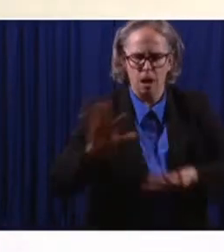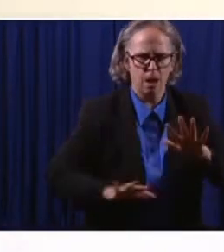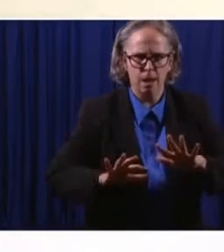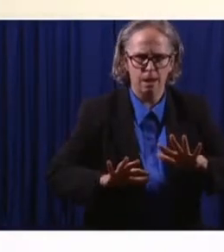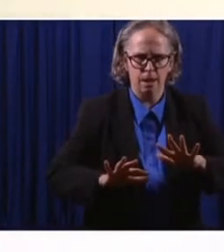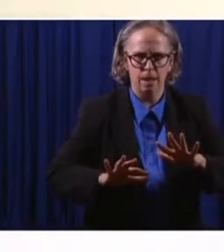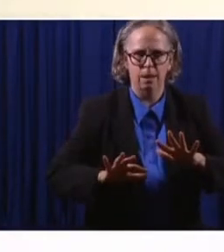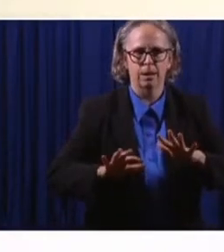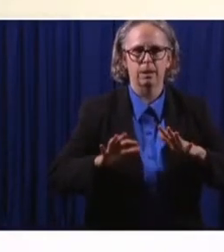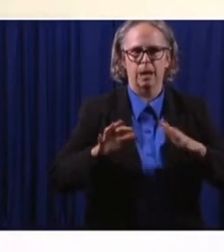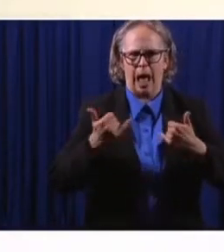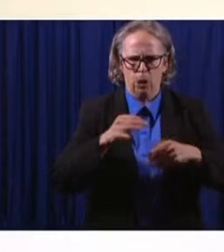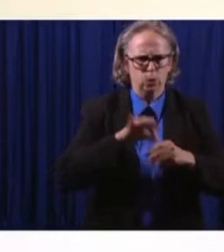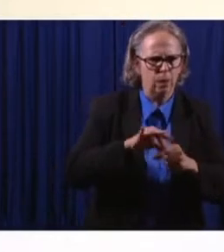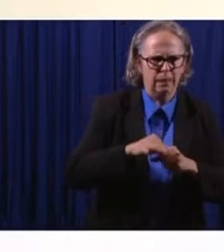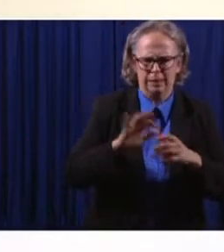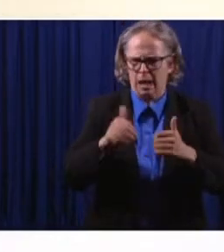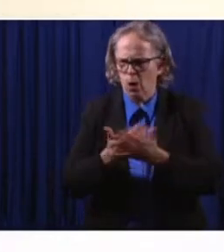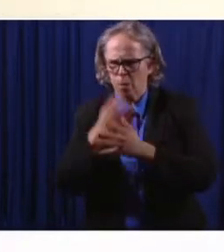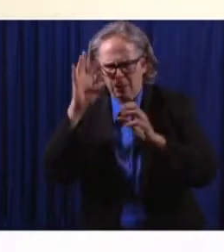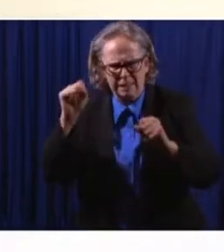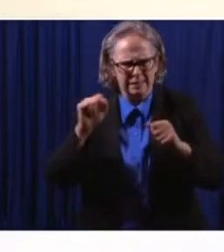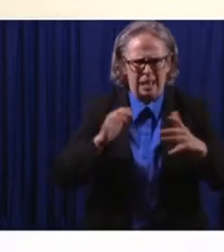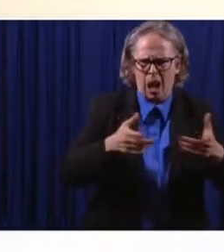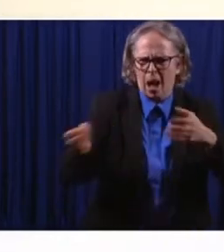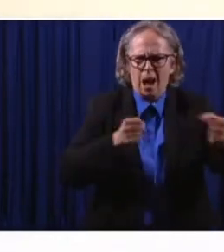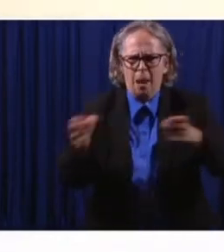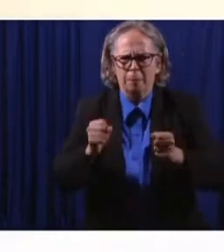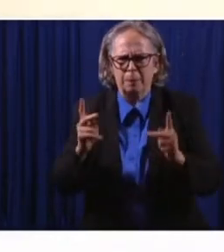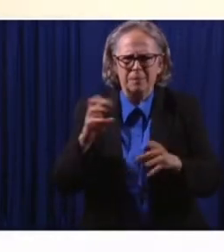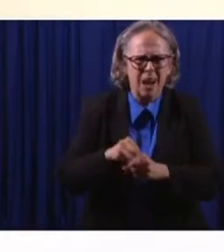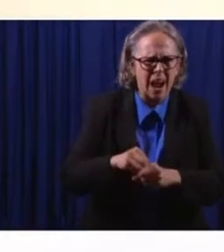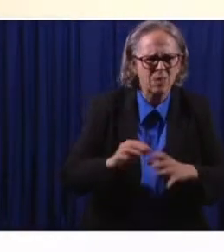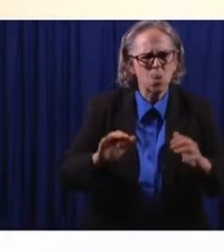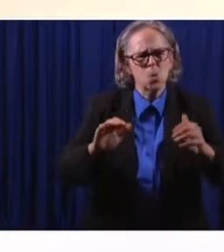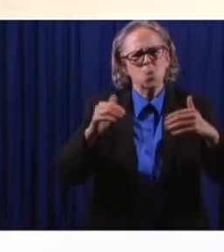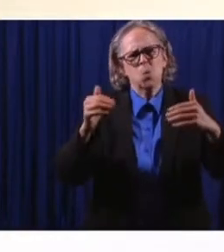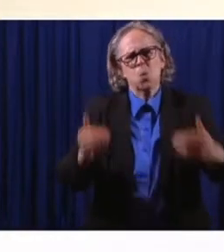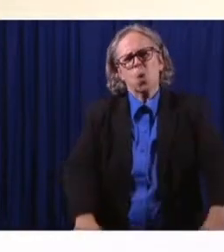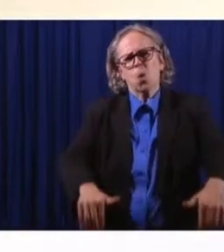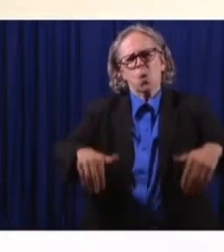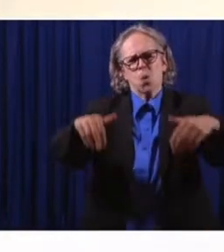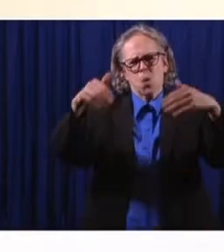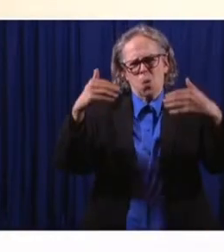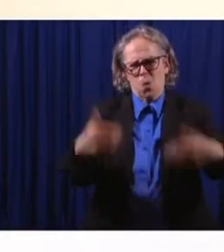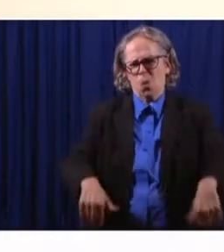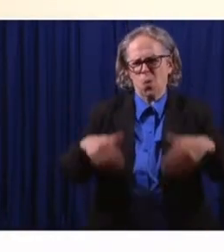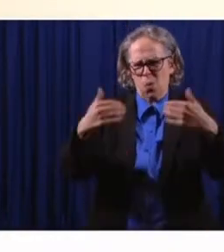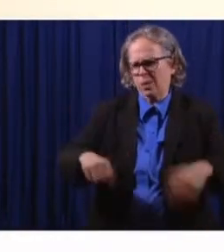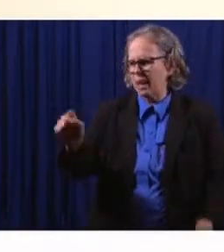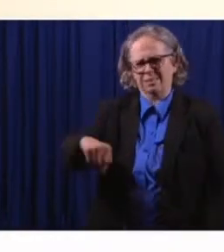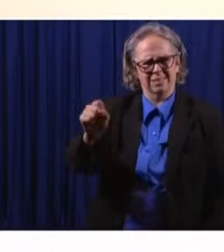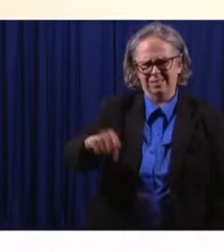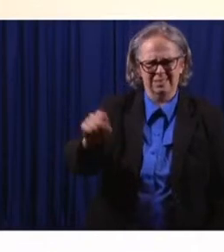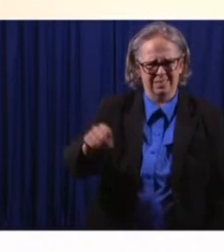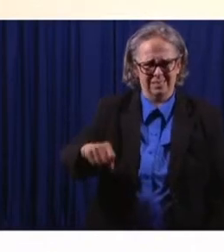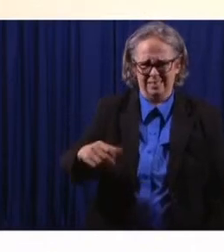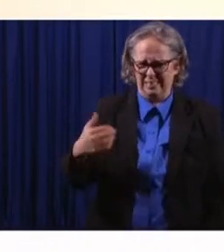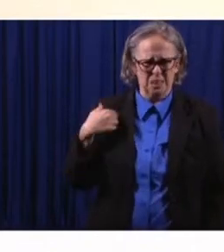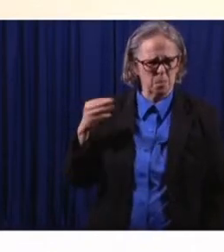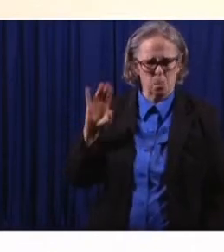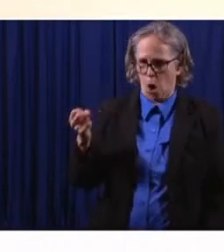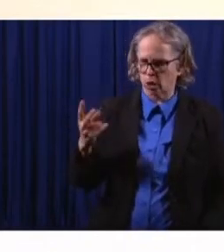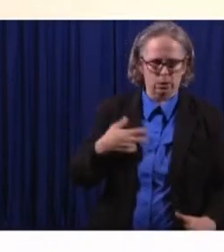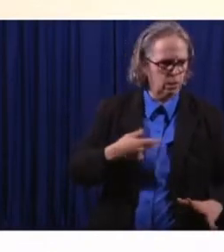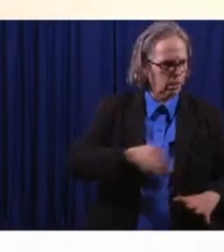new presidents and new leadership in the organization. So a lot as classes as well all went virtual. So we did our best as student